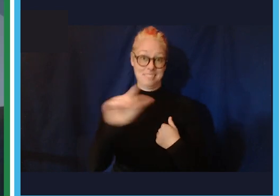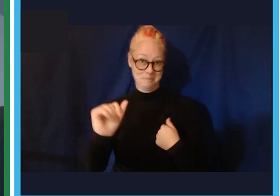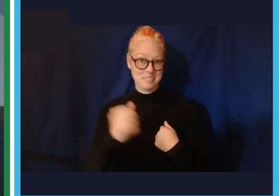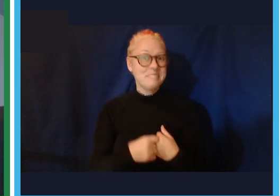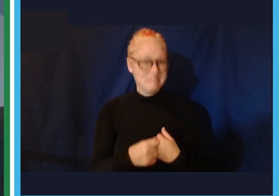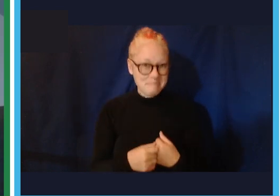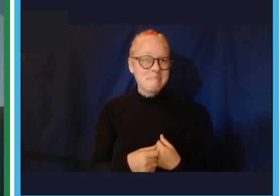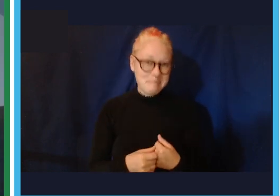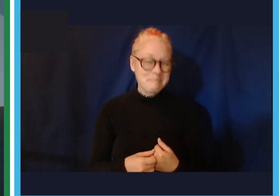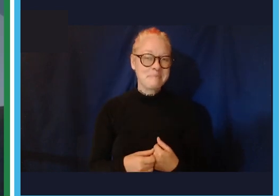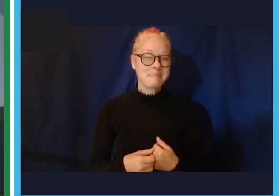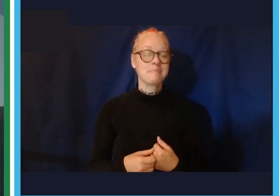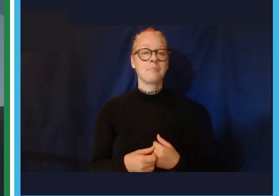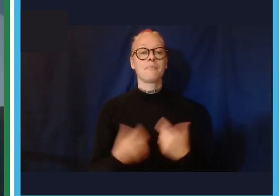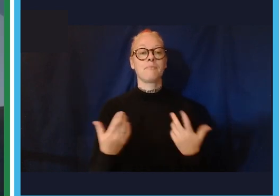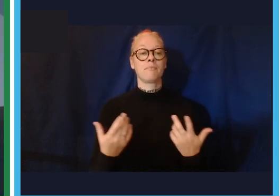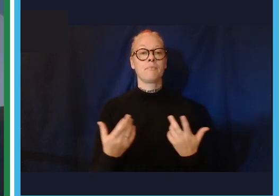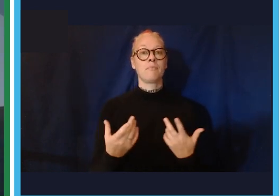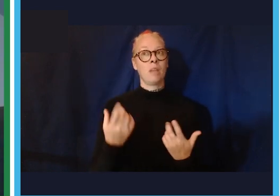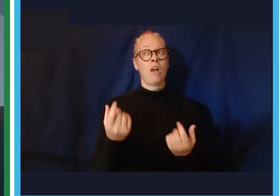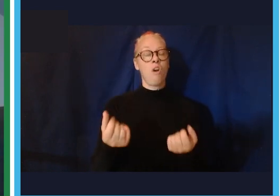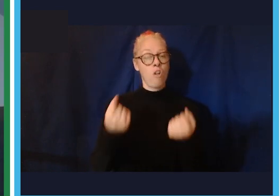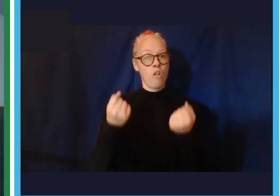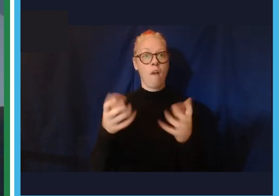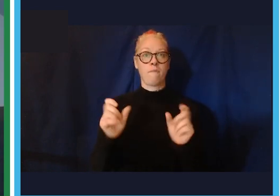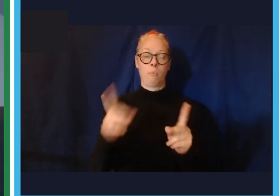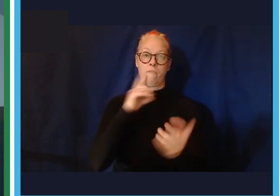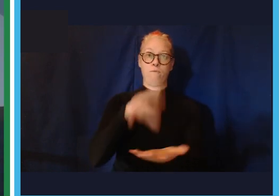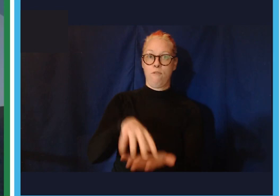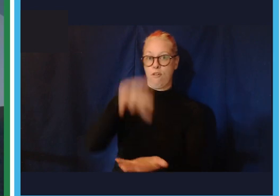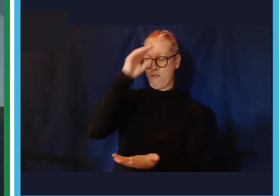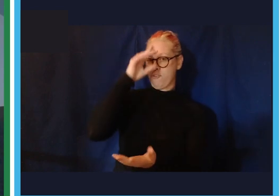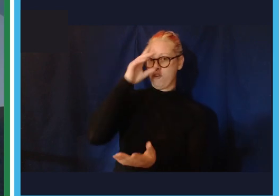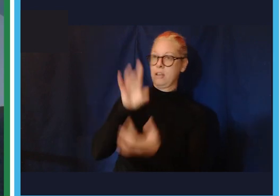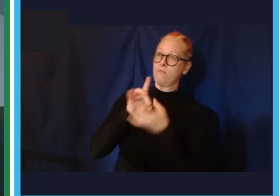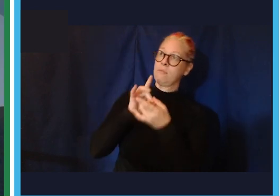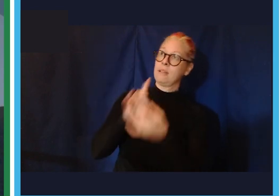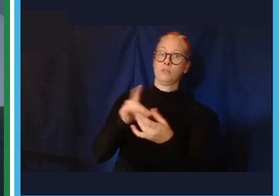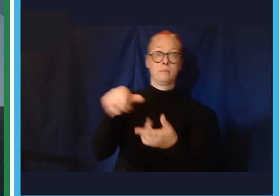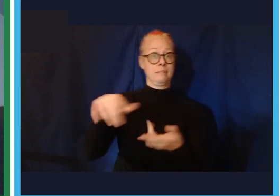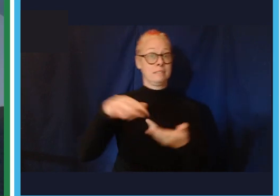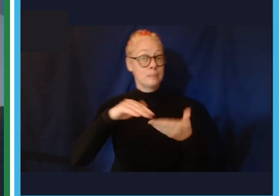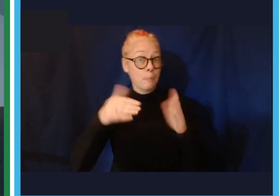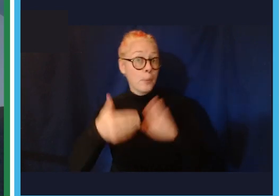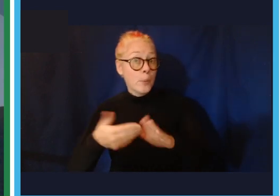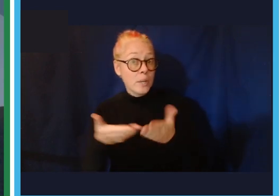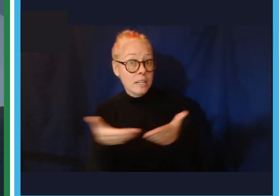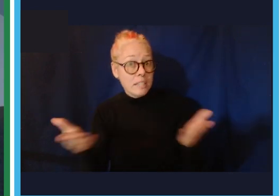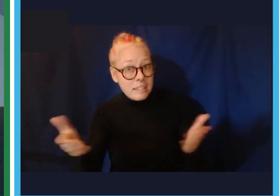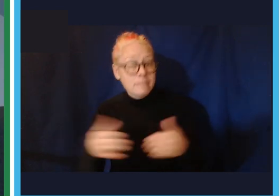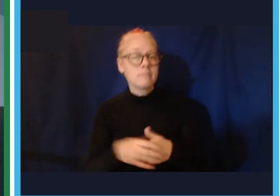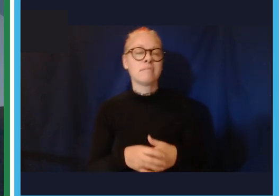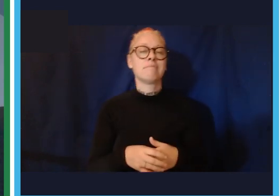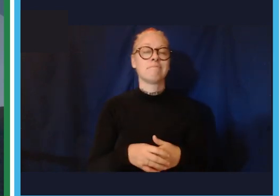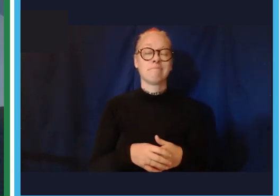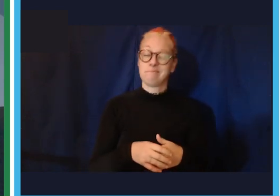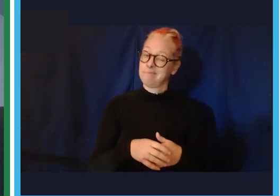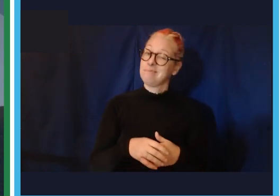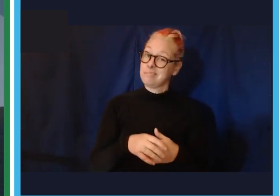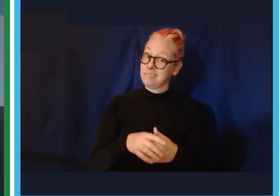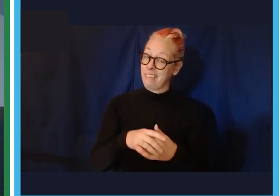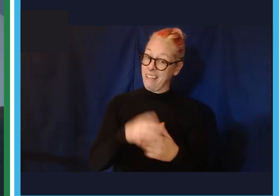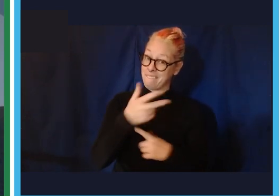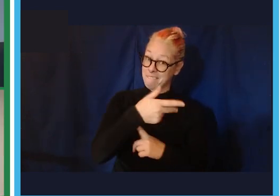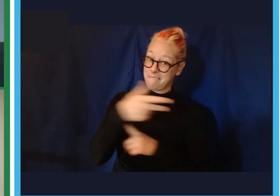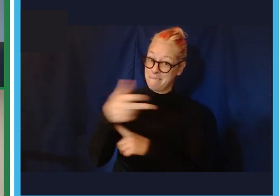as someone with an invisible disability. So there's a lot of learning around,